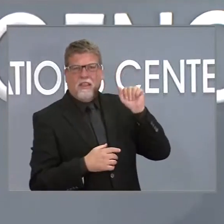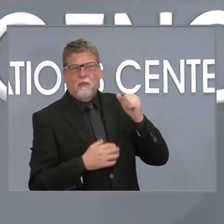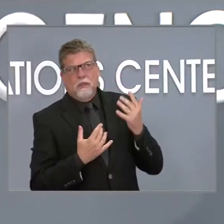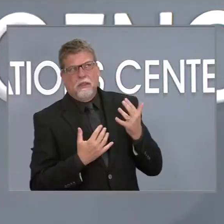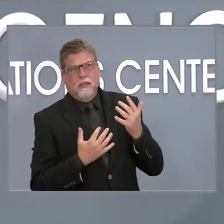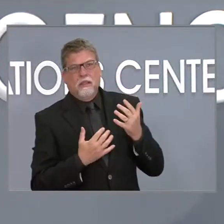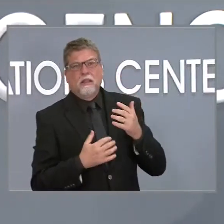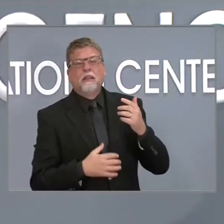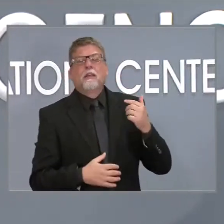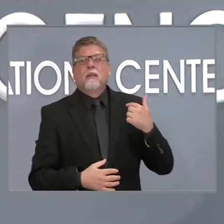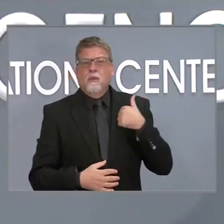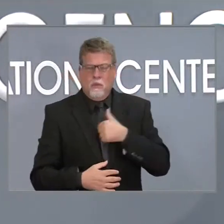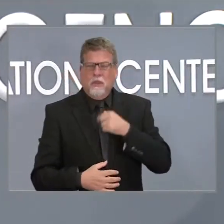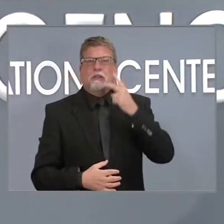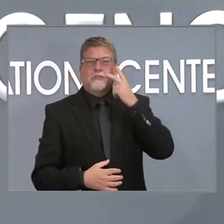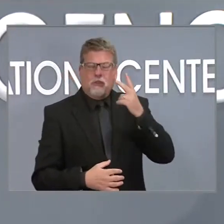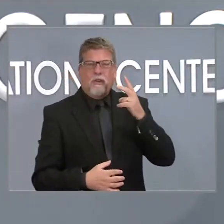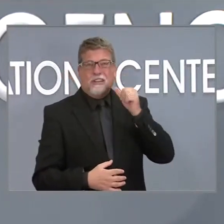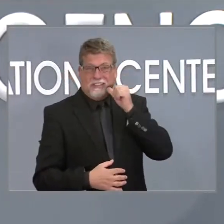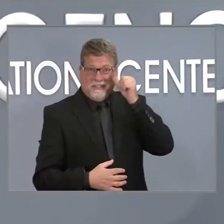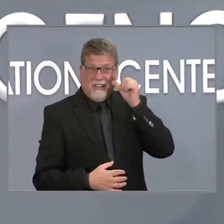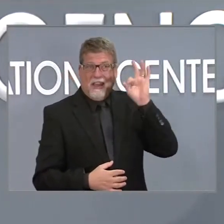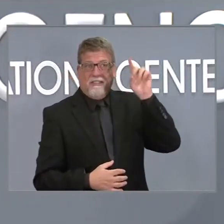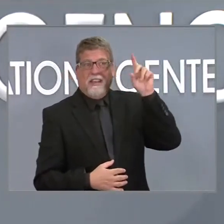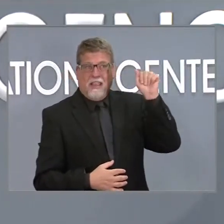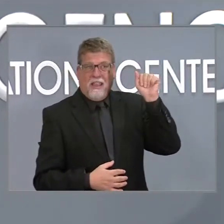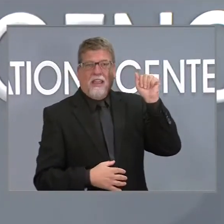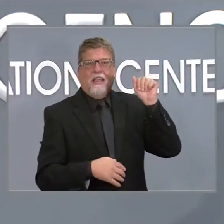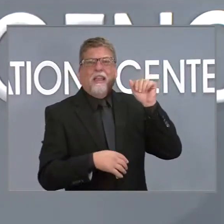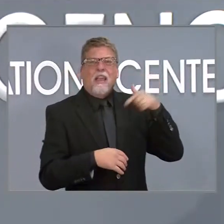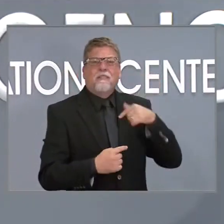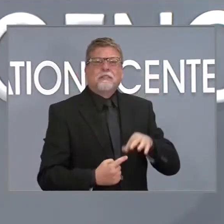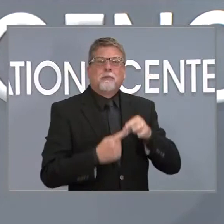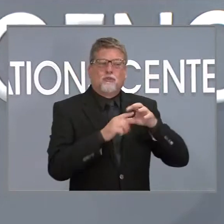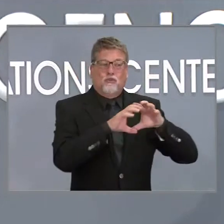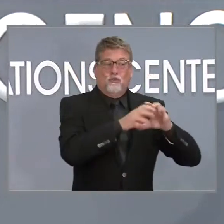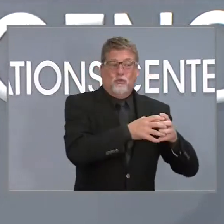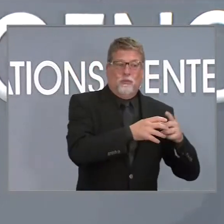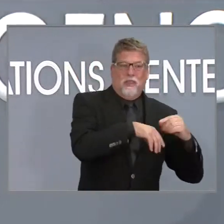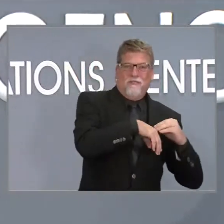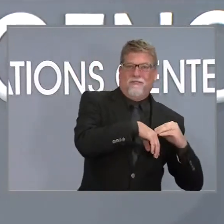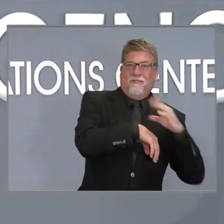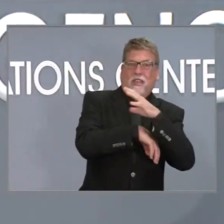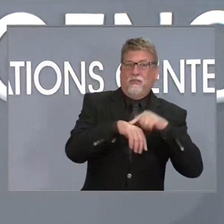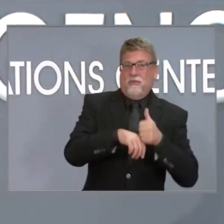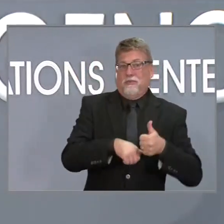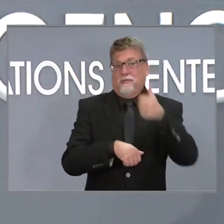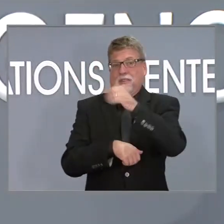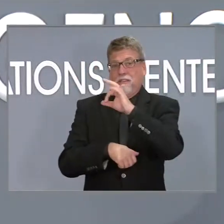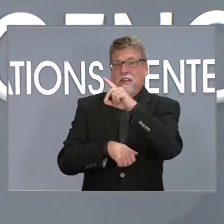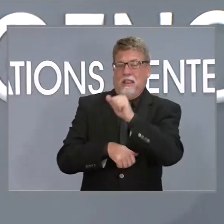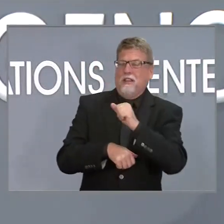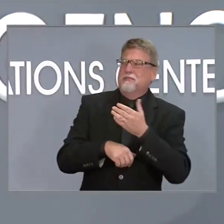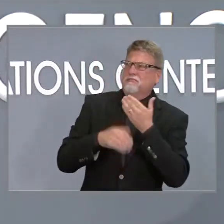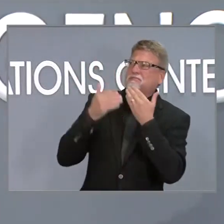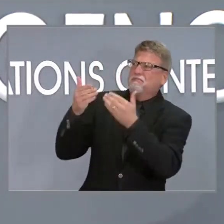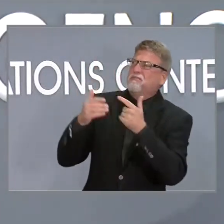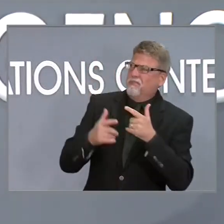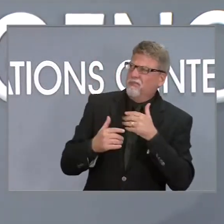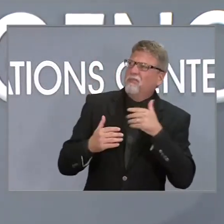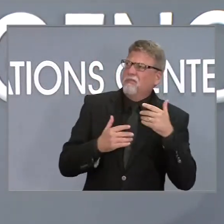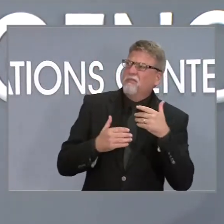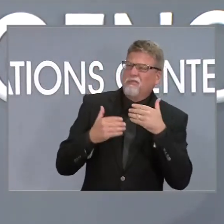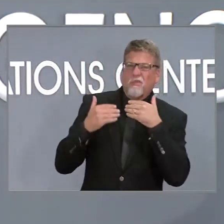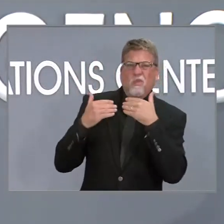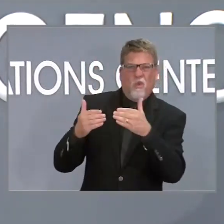a step in that process yesterday with the FDA Advisory Committee unanimously recommending to move forward to the